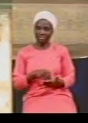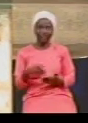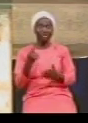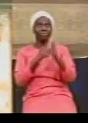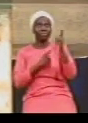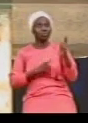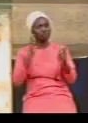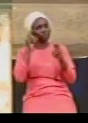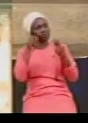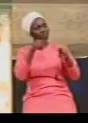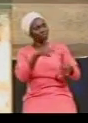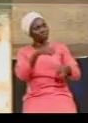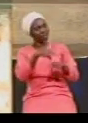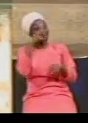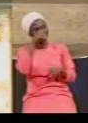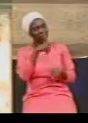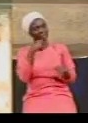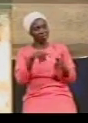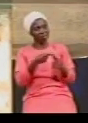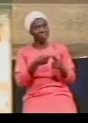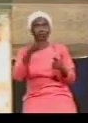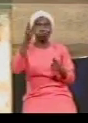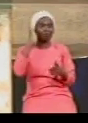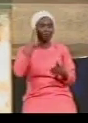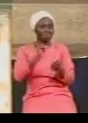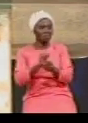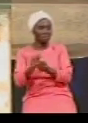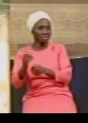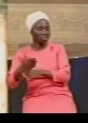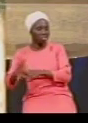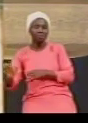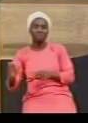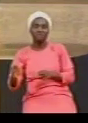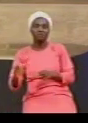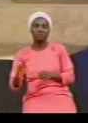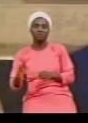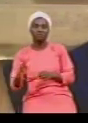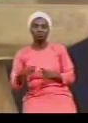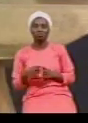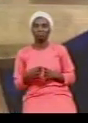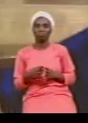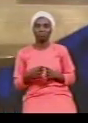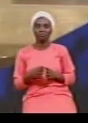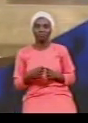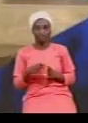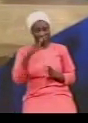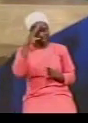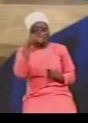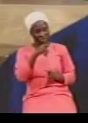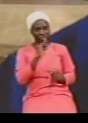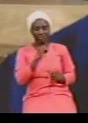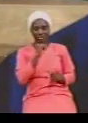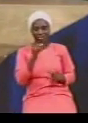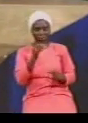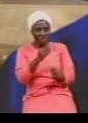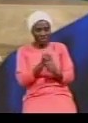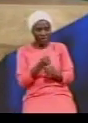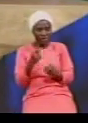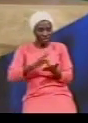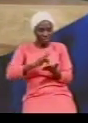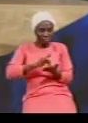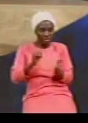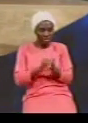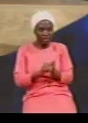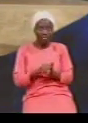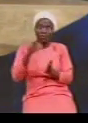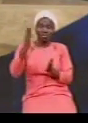at him and pass by. He's not taking the pill that God